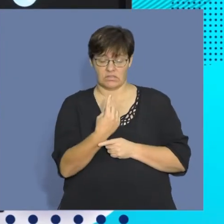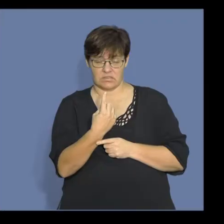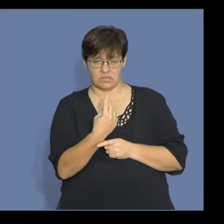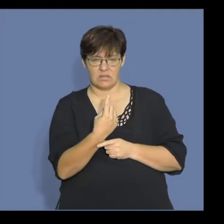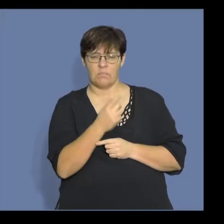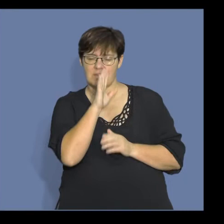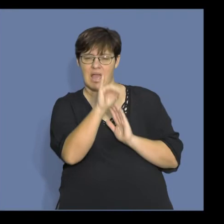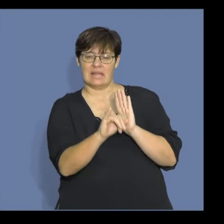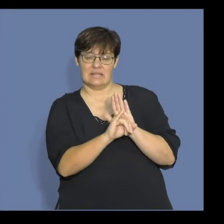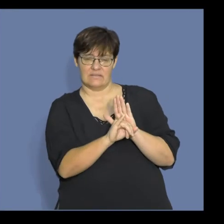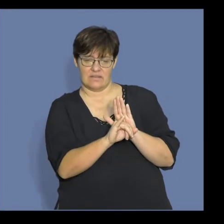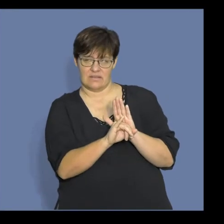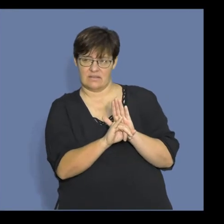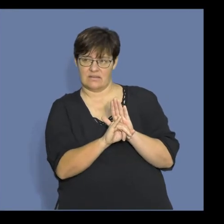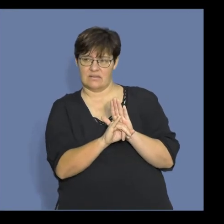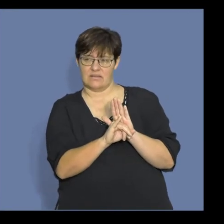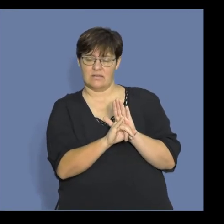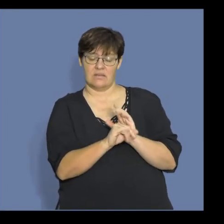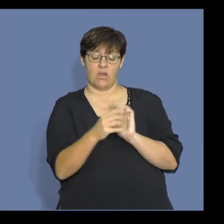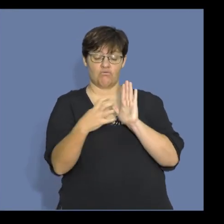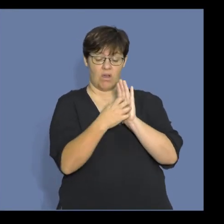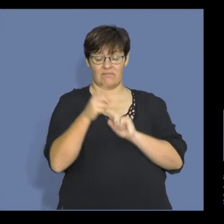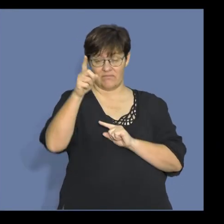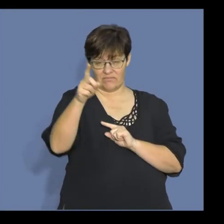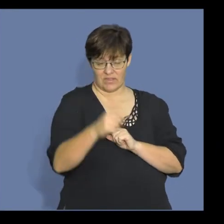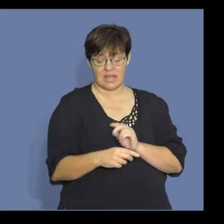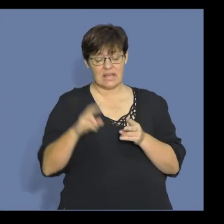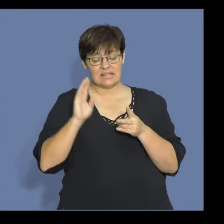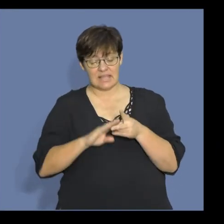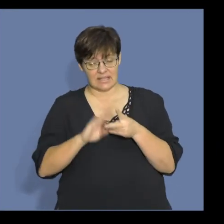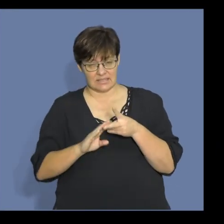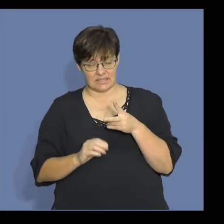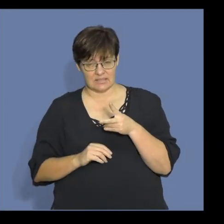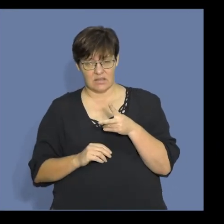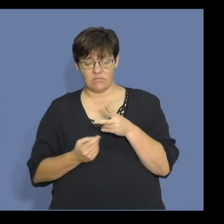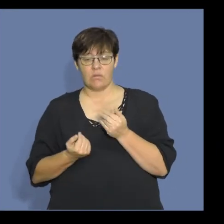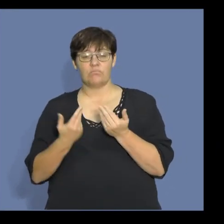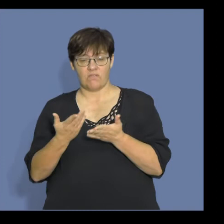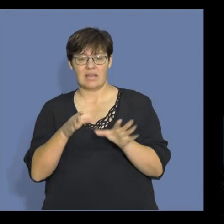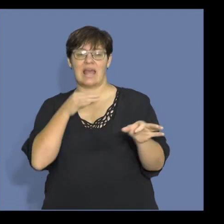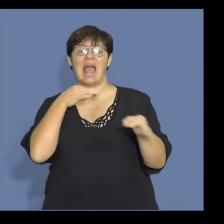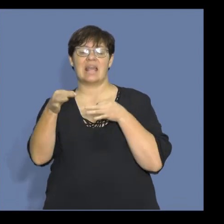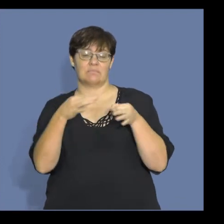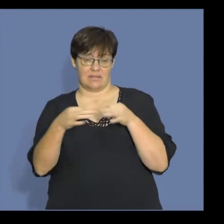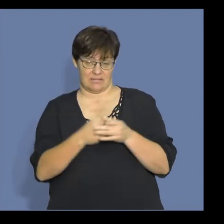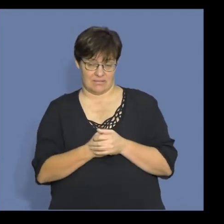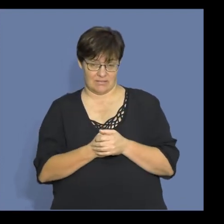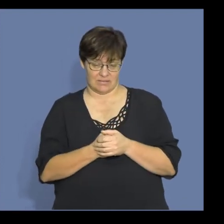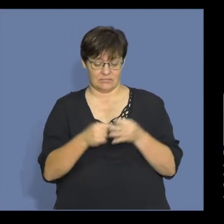part requires us to identify from the graph, and the second part requires us to provide an